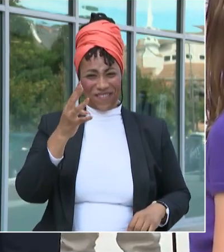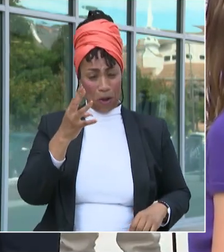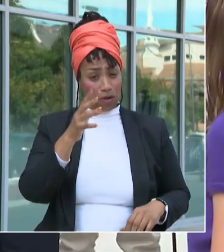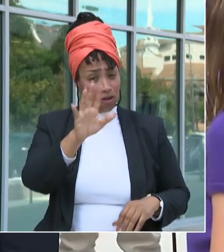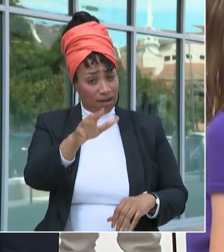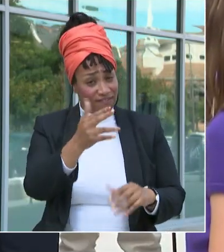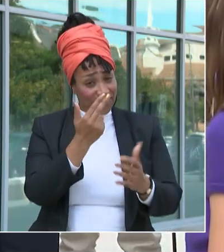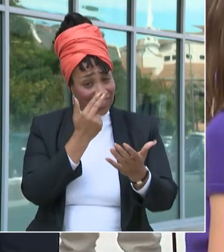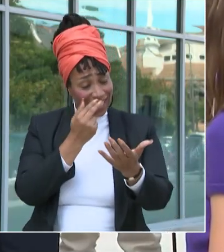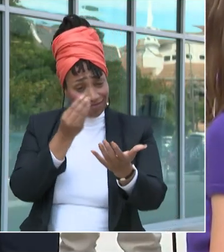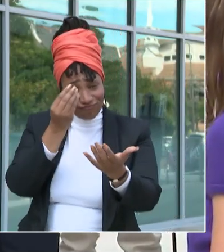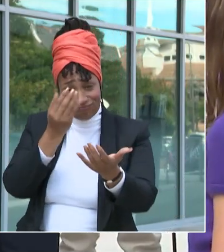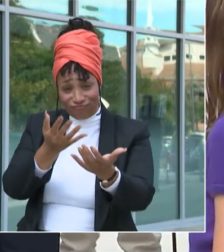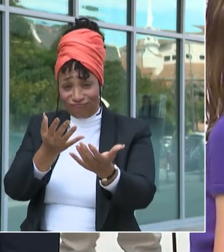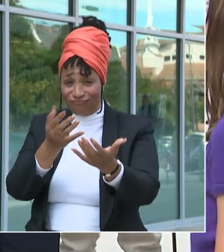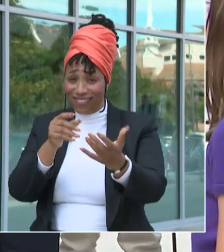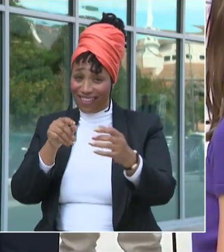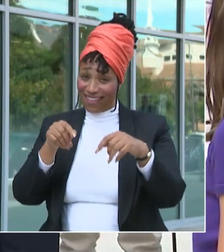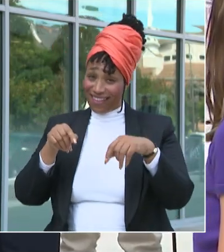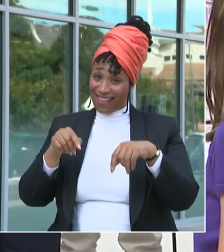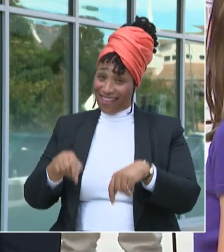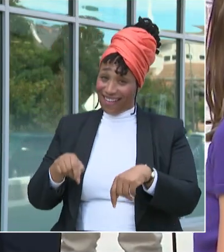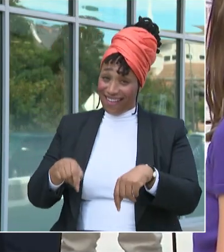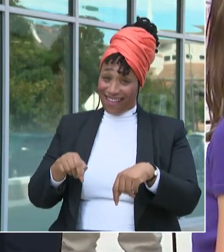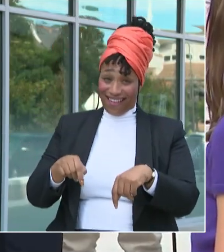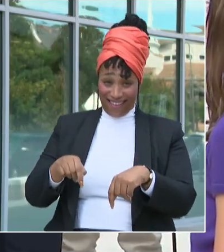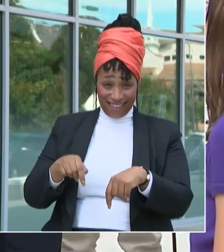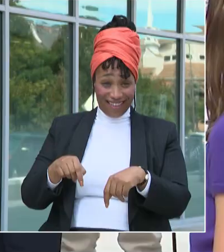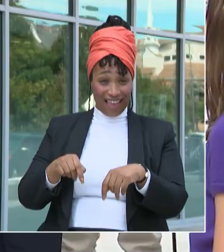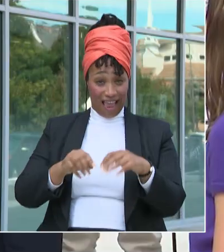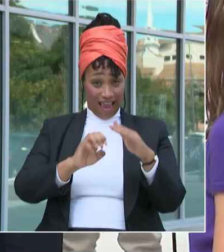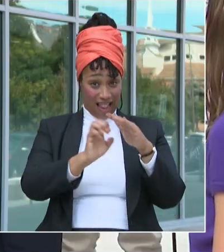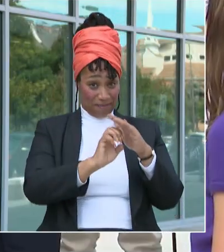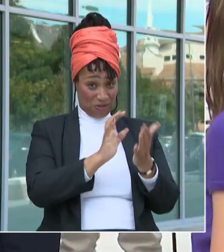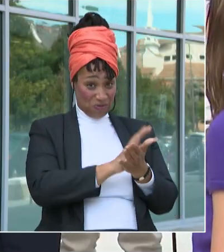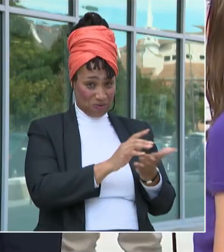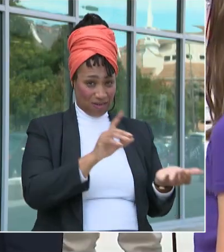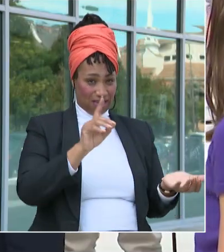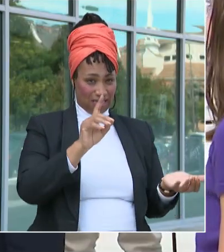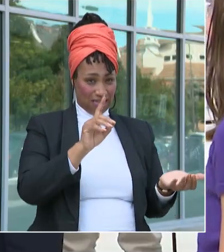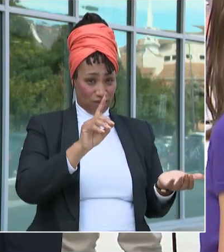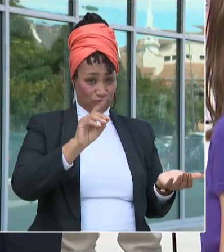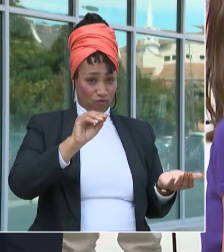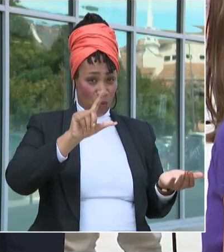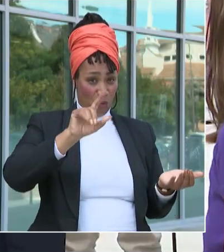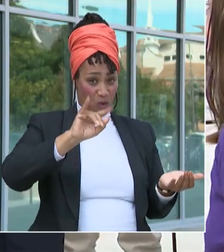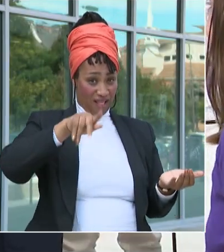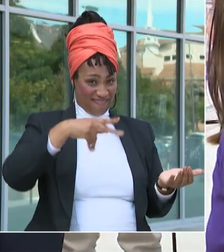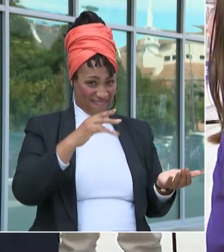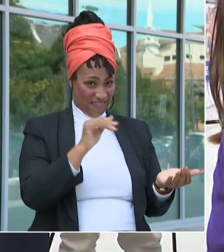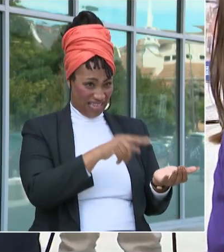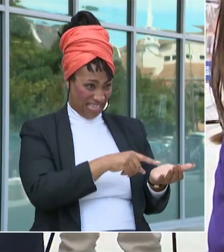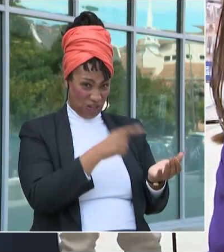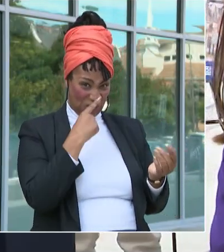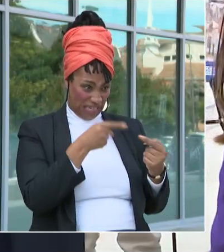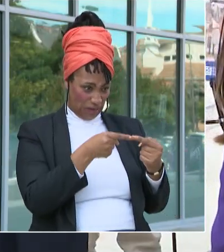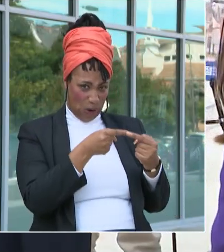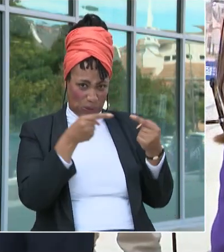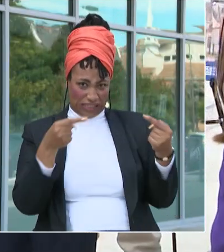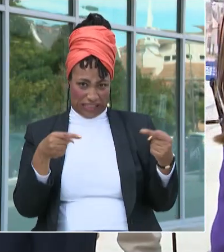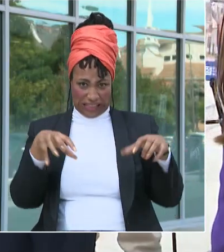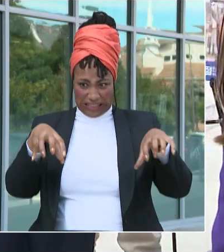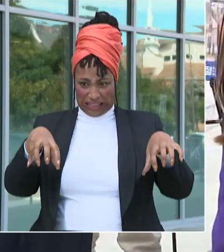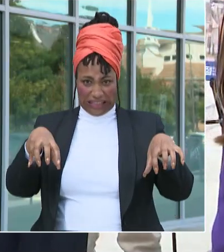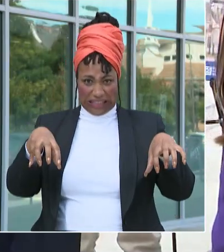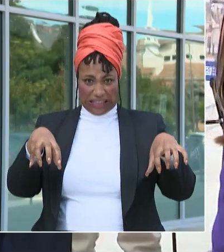when we were younger, Rudolph Rams and Truesdell Trojans were rivals when it came to the DC Scores game. And so I said this morning, this is